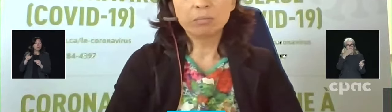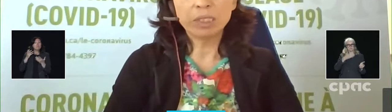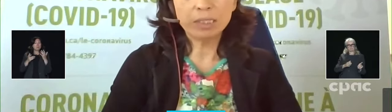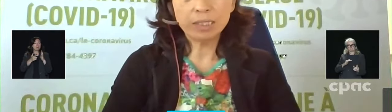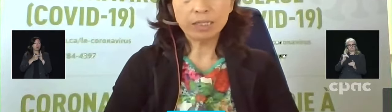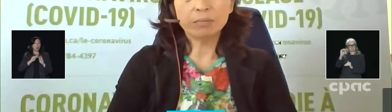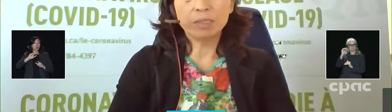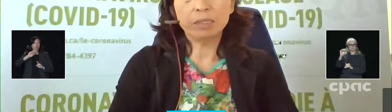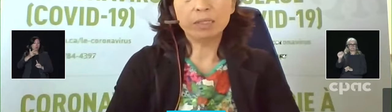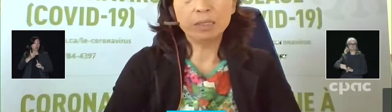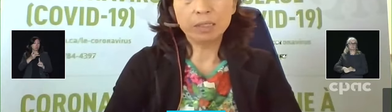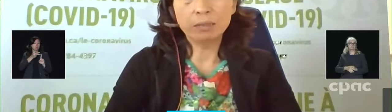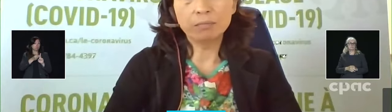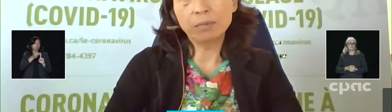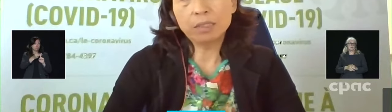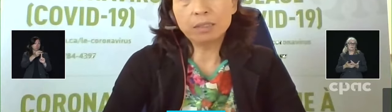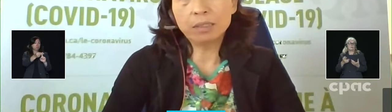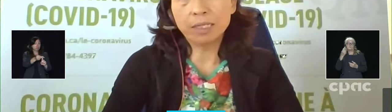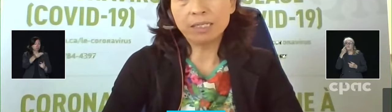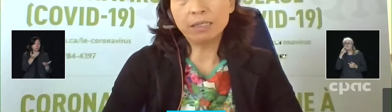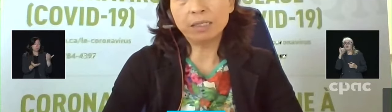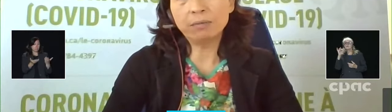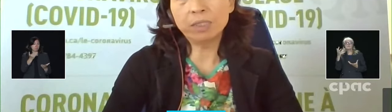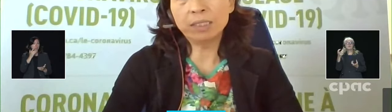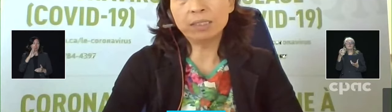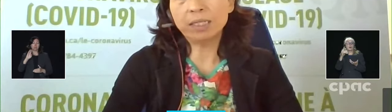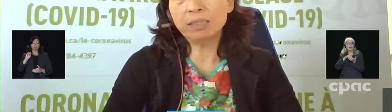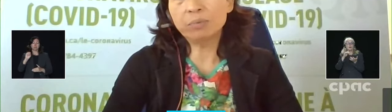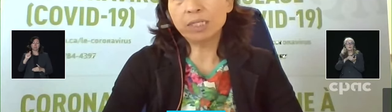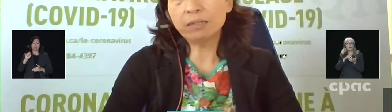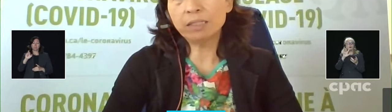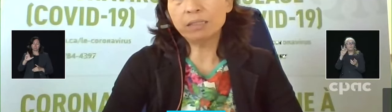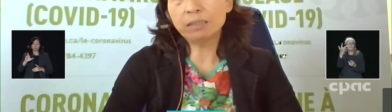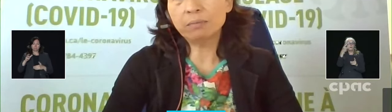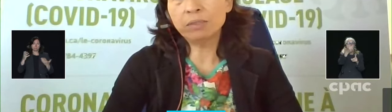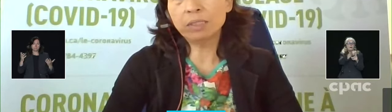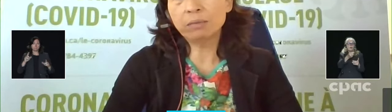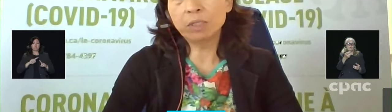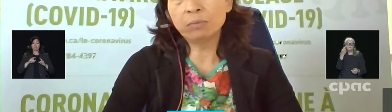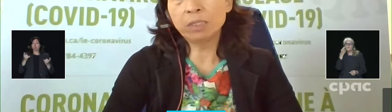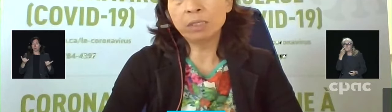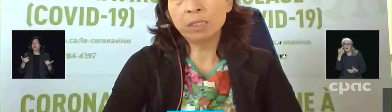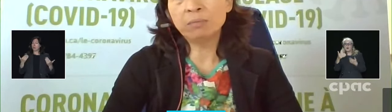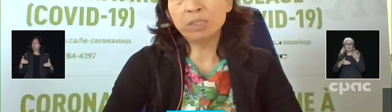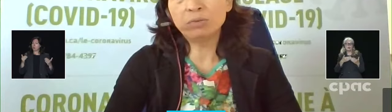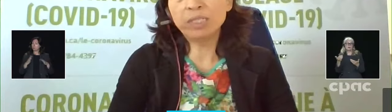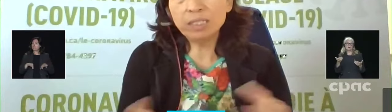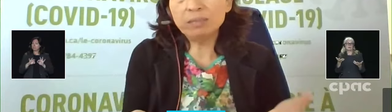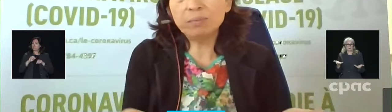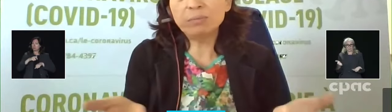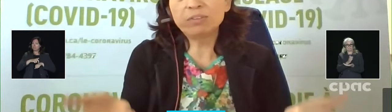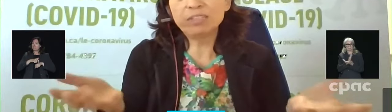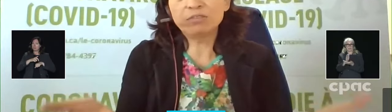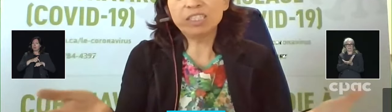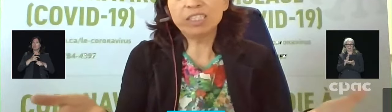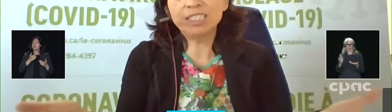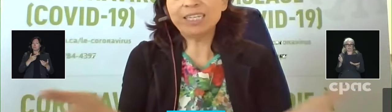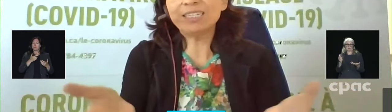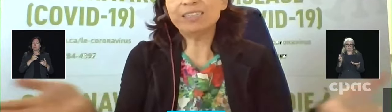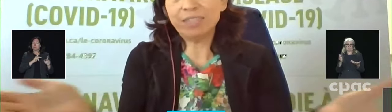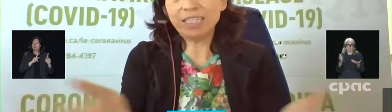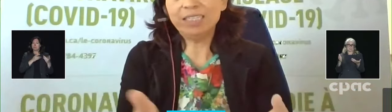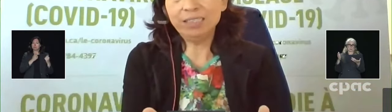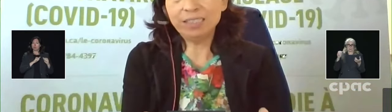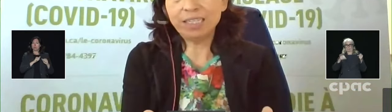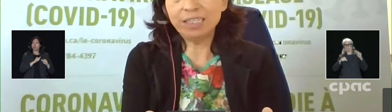boosters. But I think we're in a slightly precarious period at the moment in between these people trying to